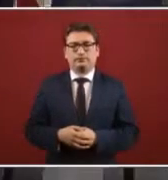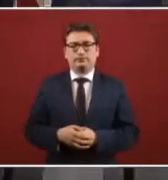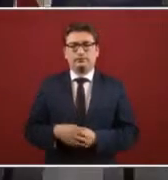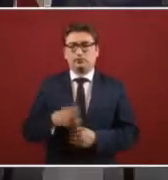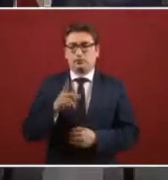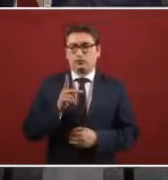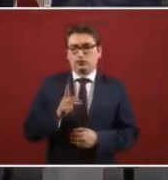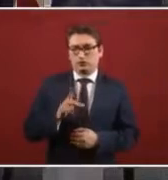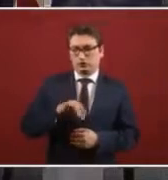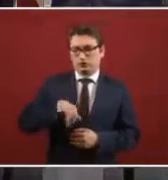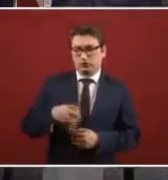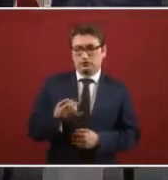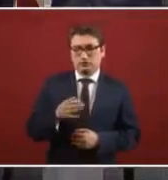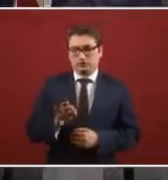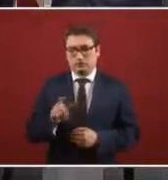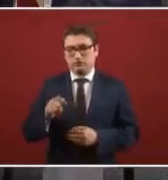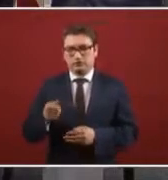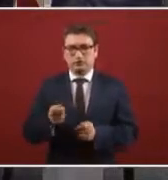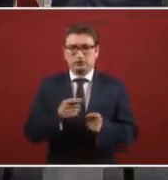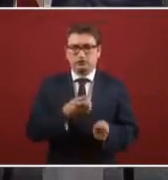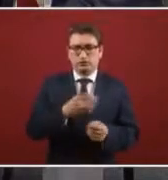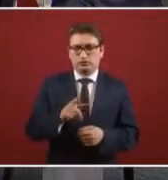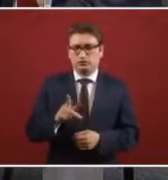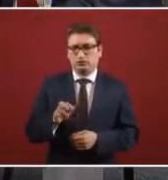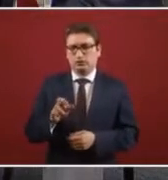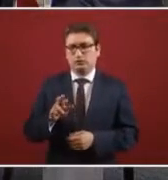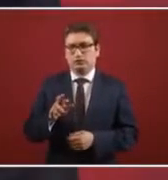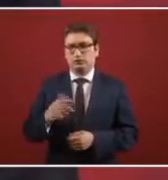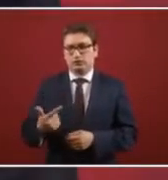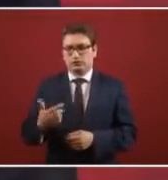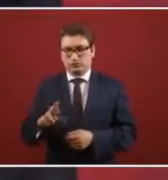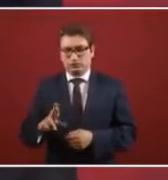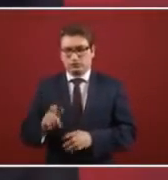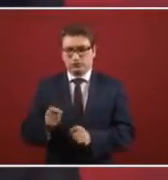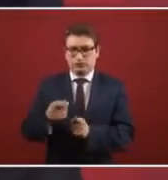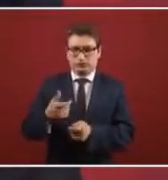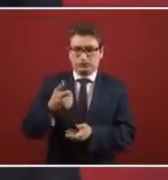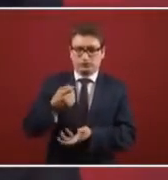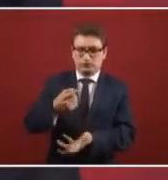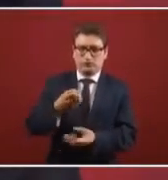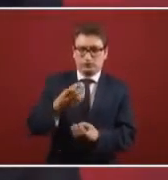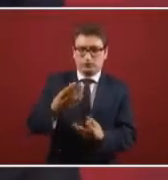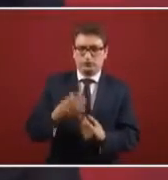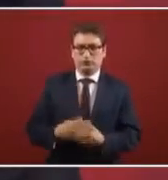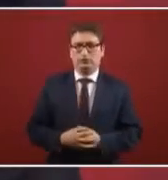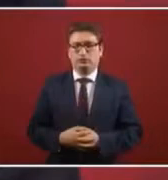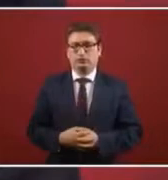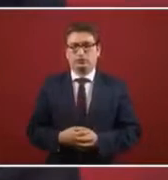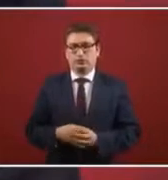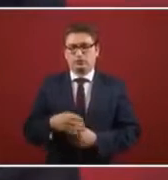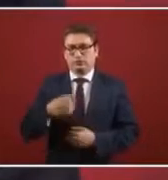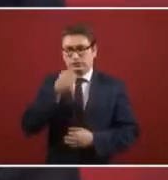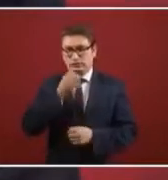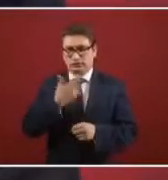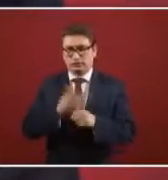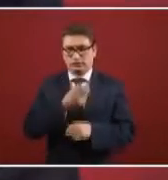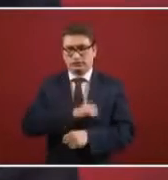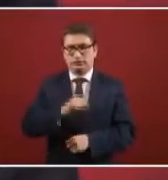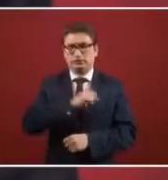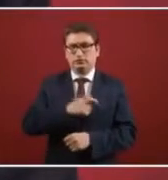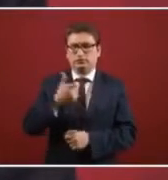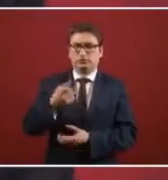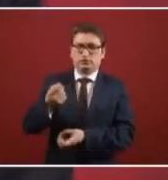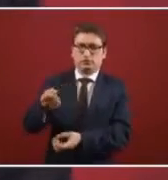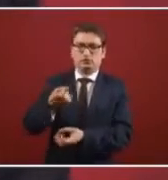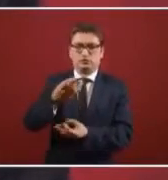Judicial? went to the judicial power, ¿Cuánto a la how much Procuraduría? to the ¿Cuánto each department, a la Secretaría de Salud? Secretary